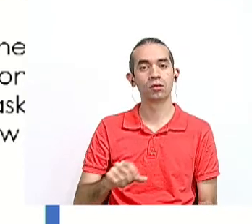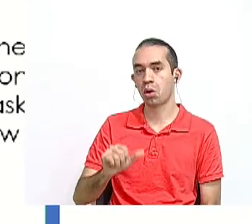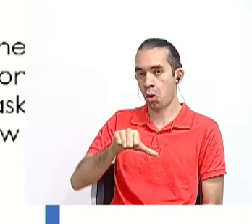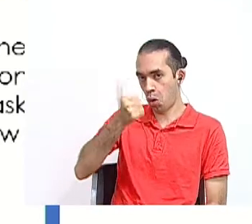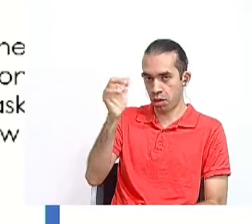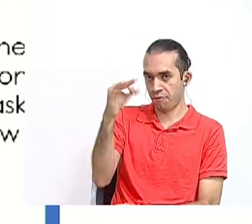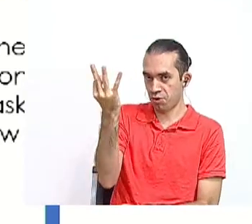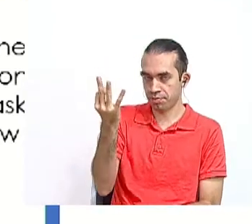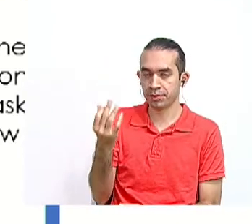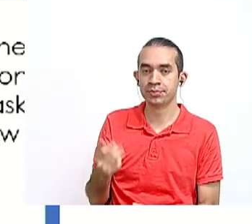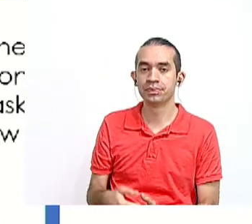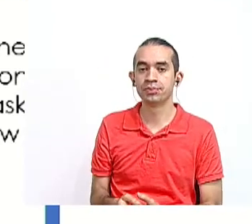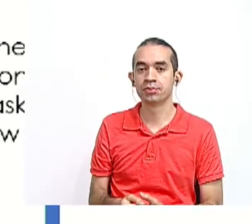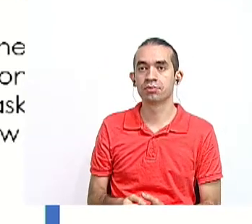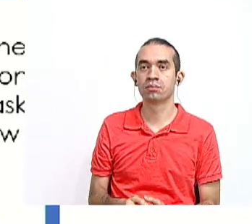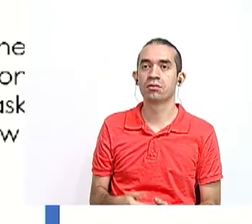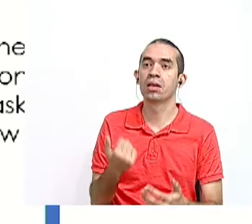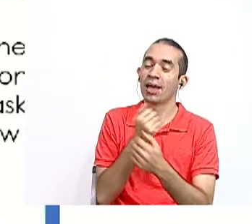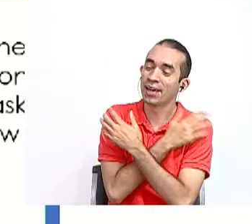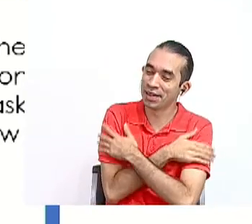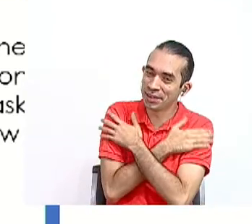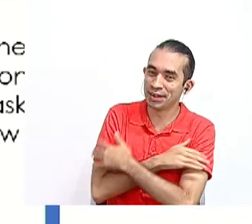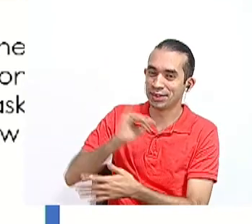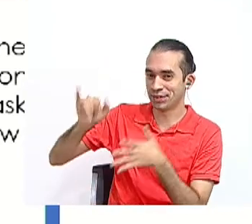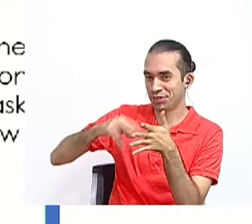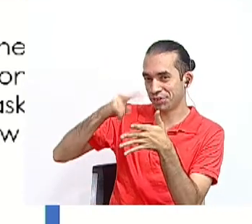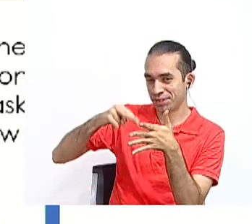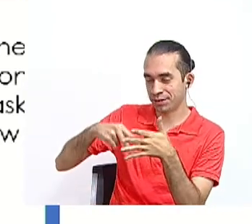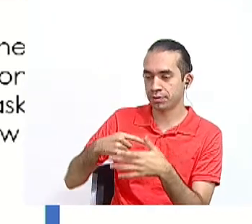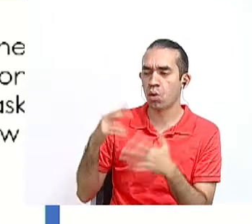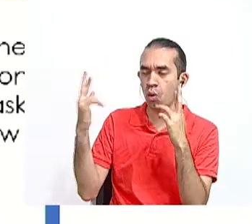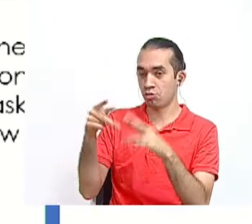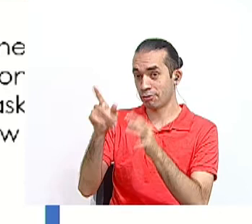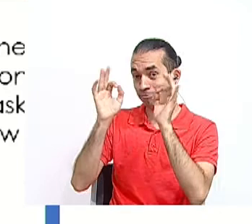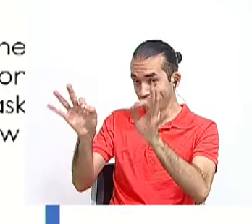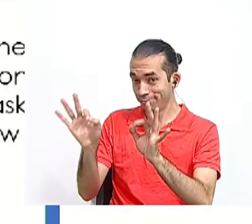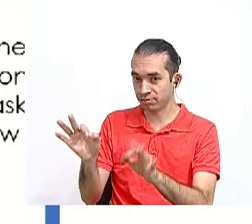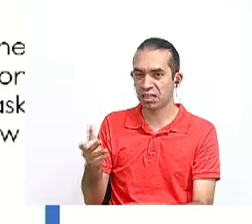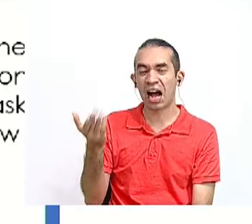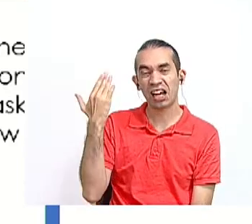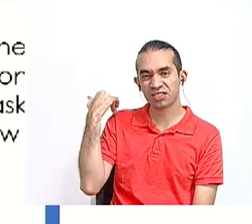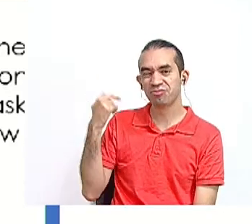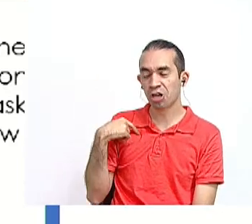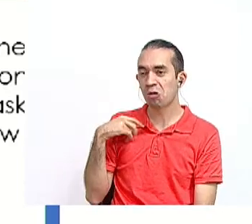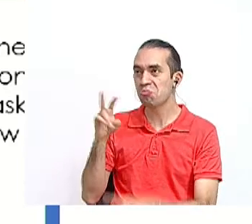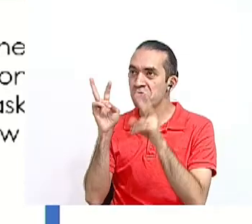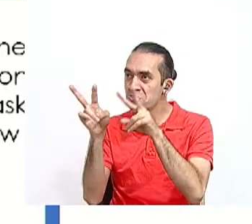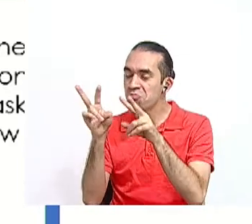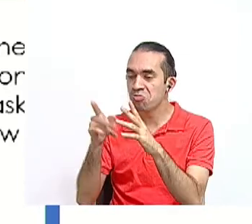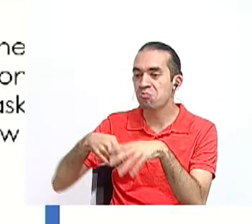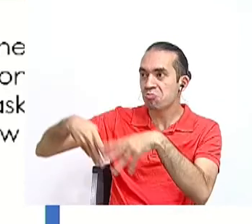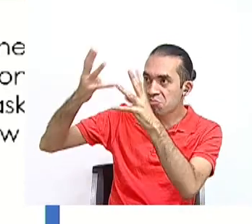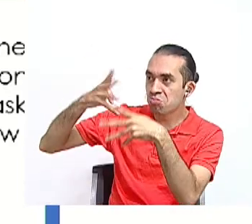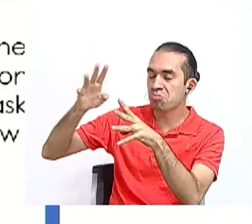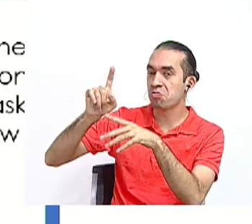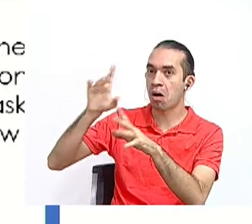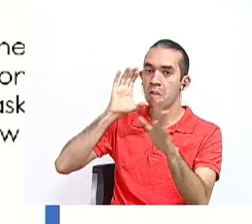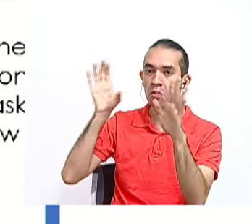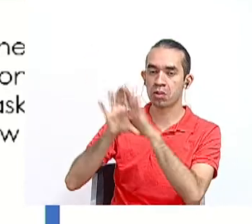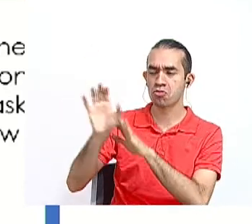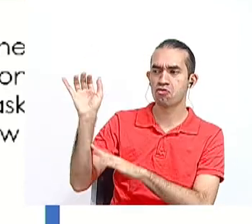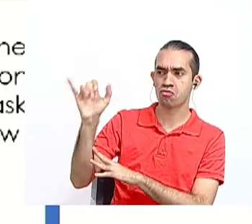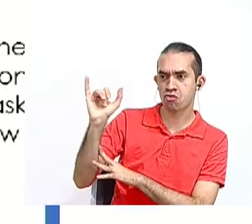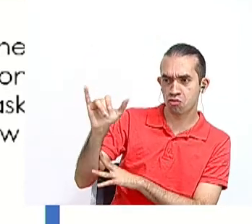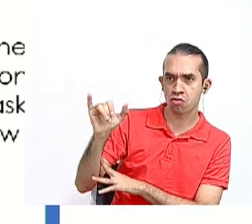It says, "Dear Jonathan, I hope you're doing great. The other day, I saw the nice pic you posted on